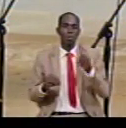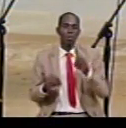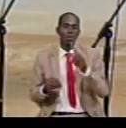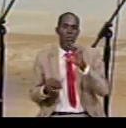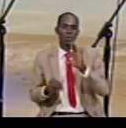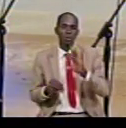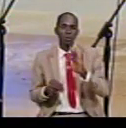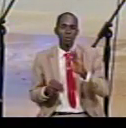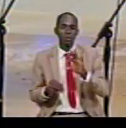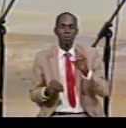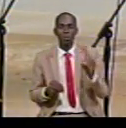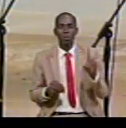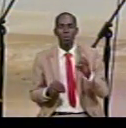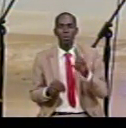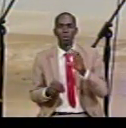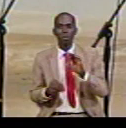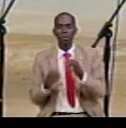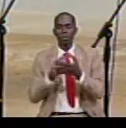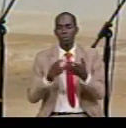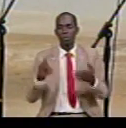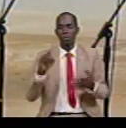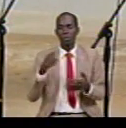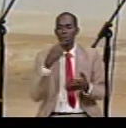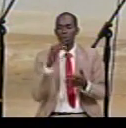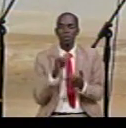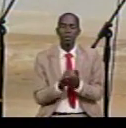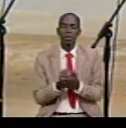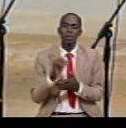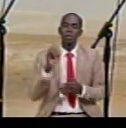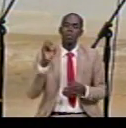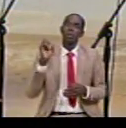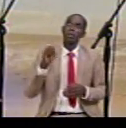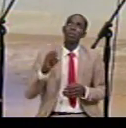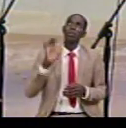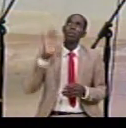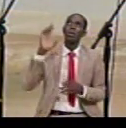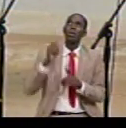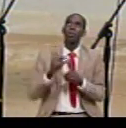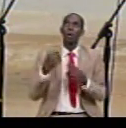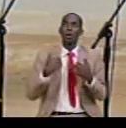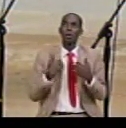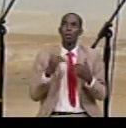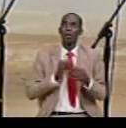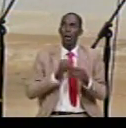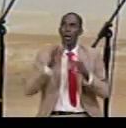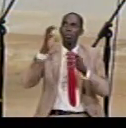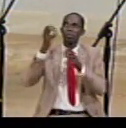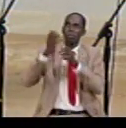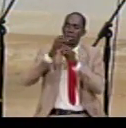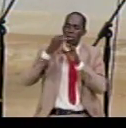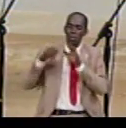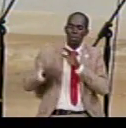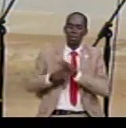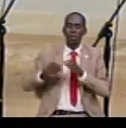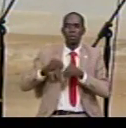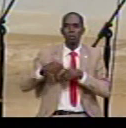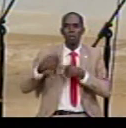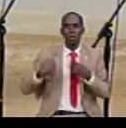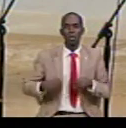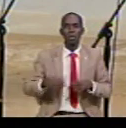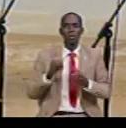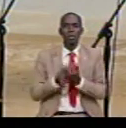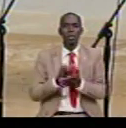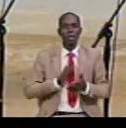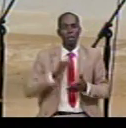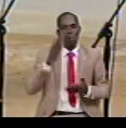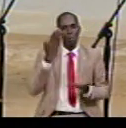11, thy word have I hid in my heart, that I might not sin against thee. If you have the word of God in your heart, you